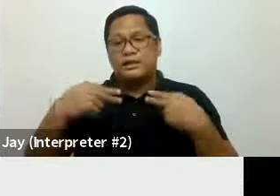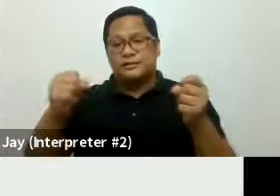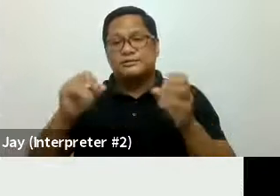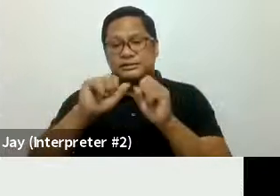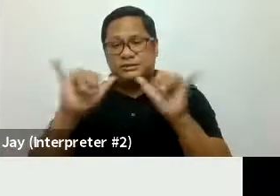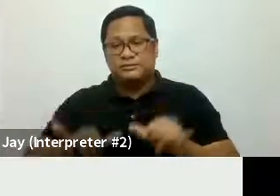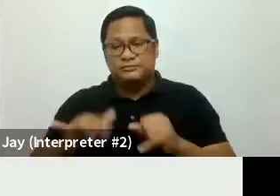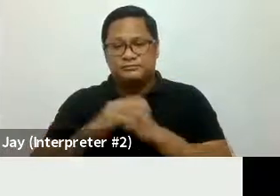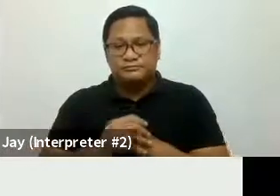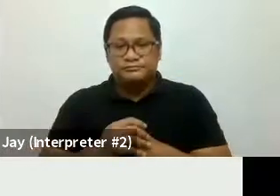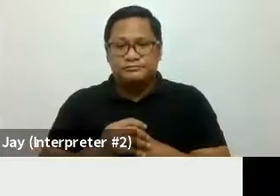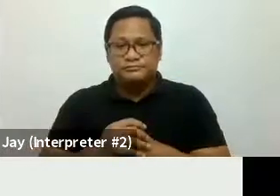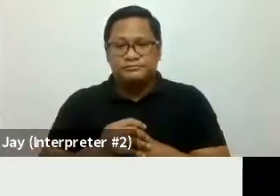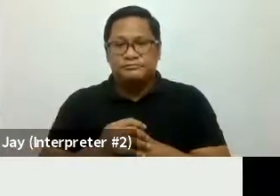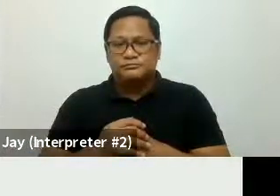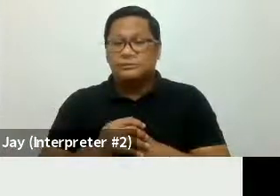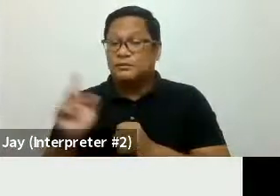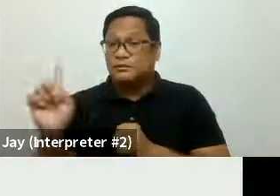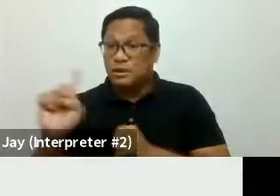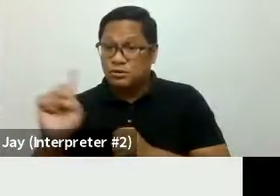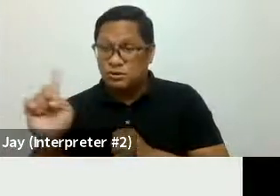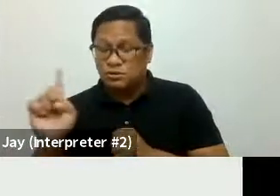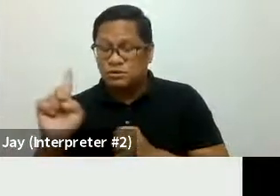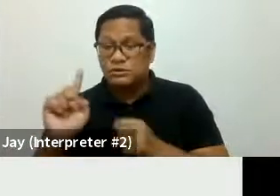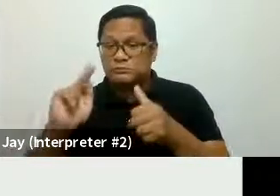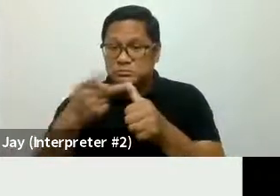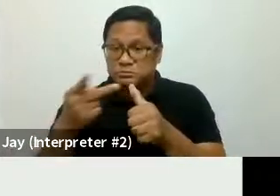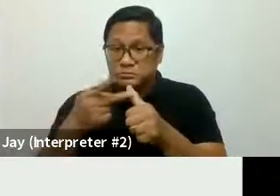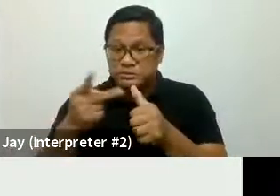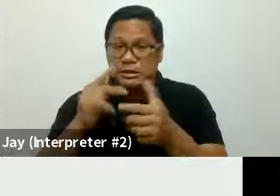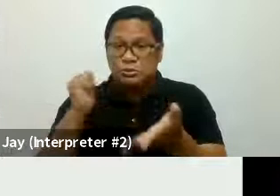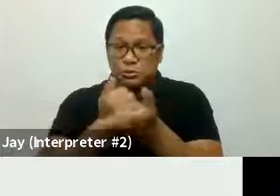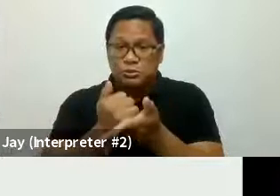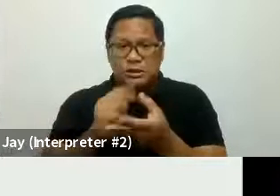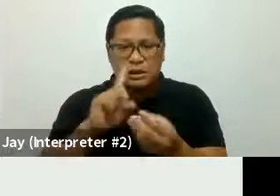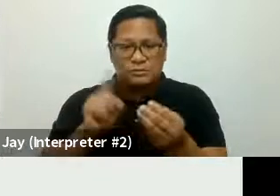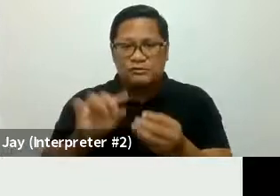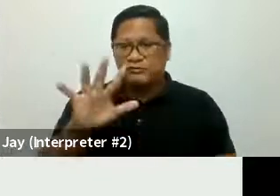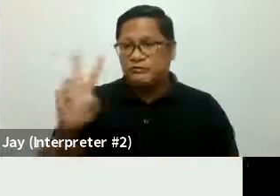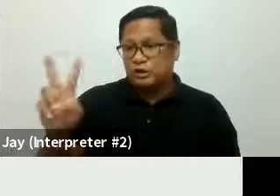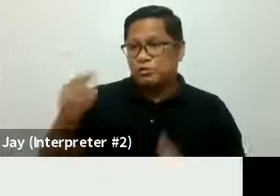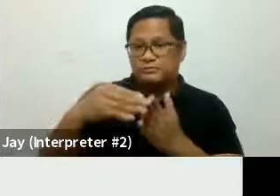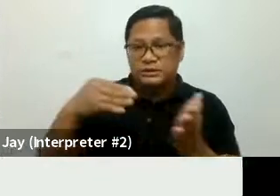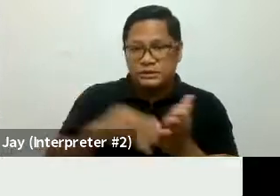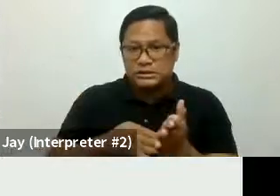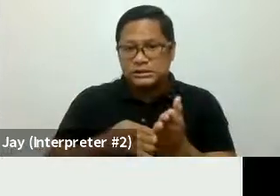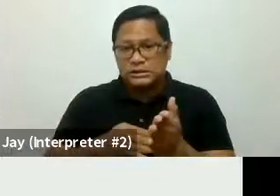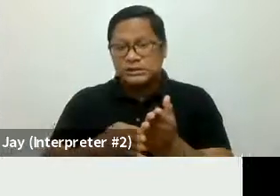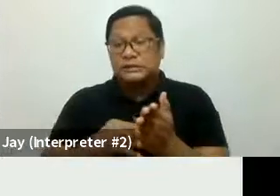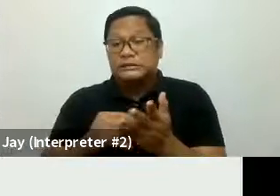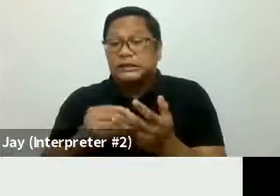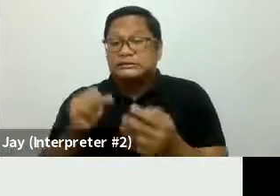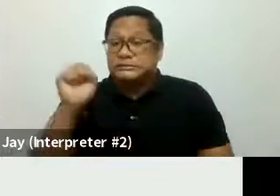And what has been preliminarily approved is around 52 billion, of which